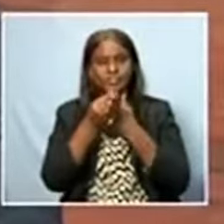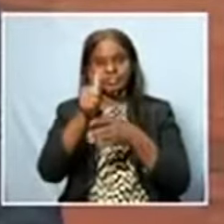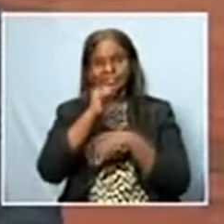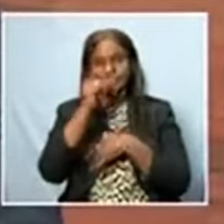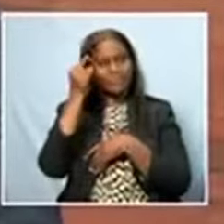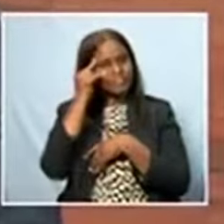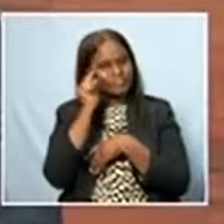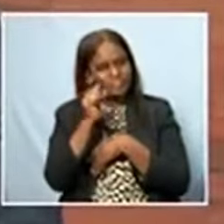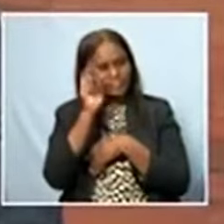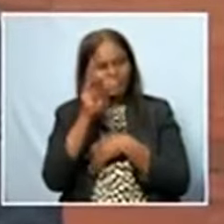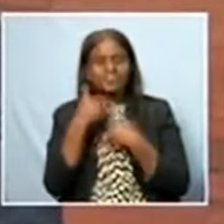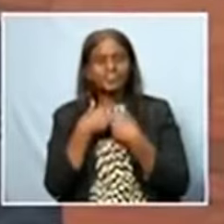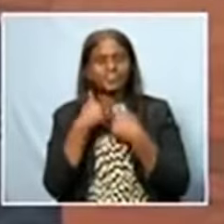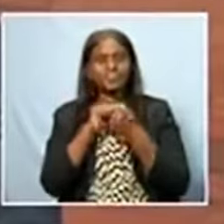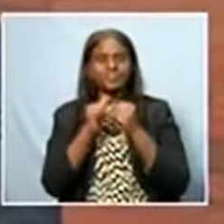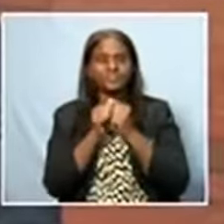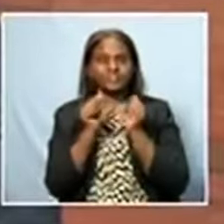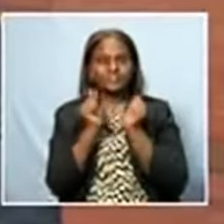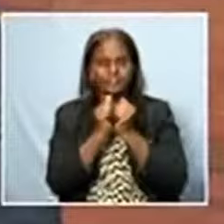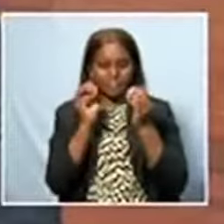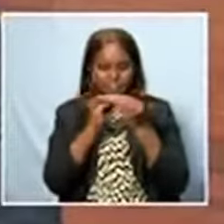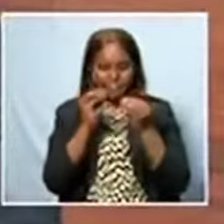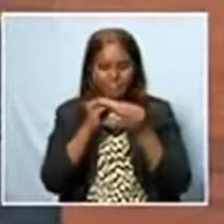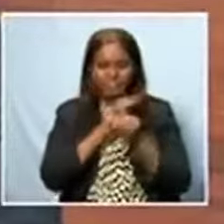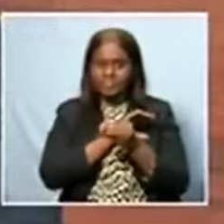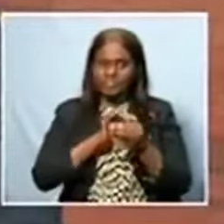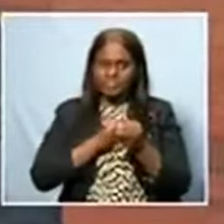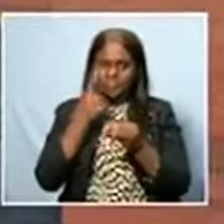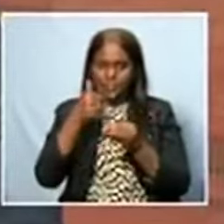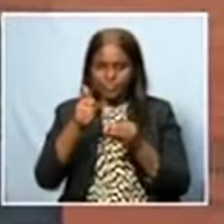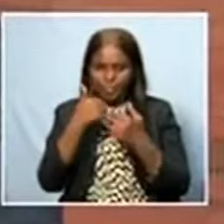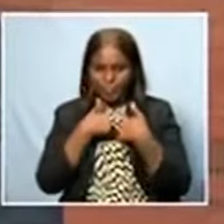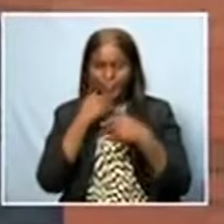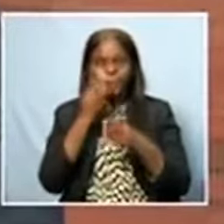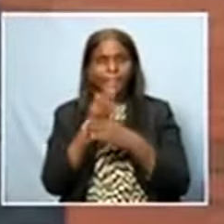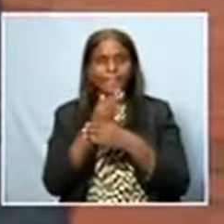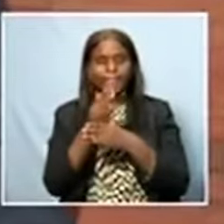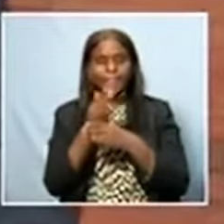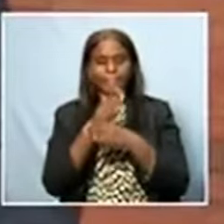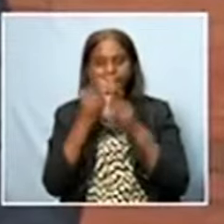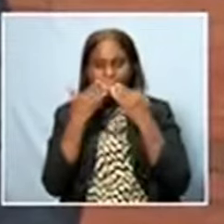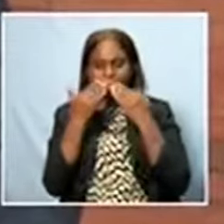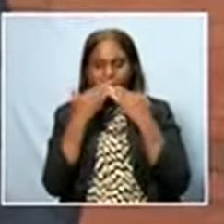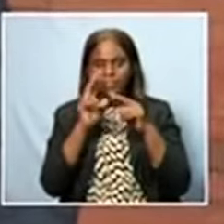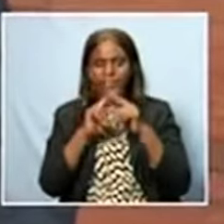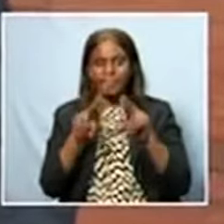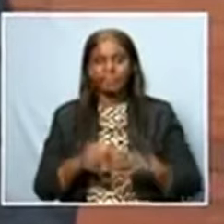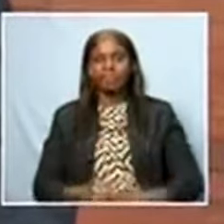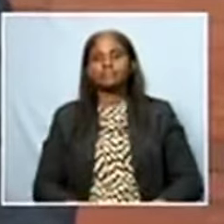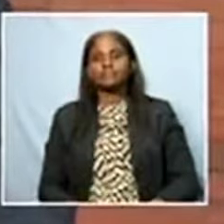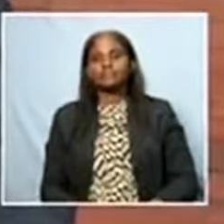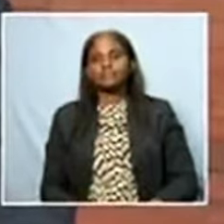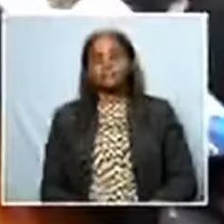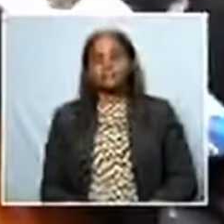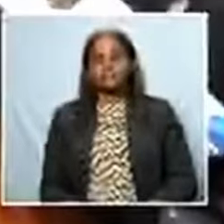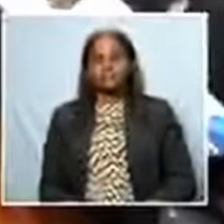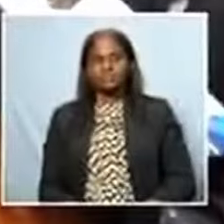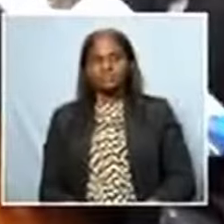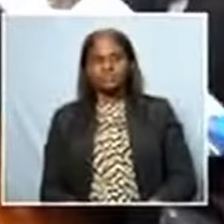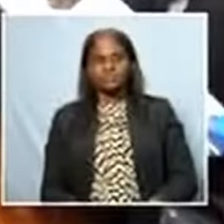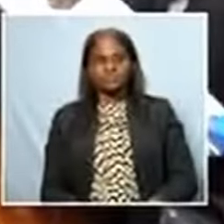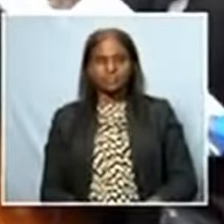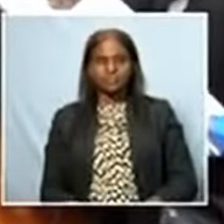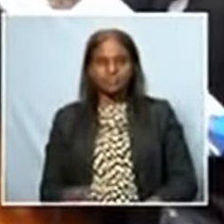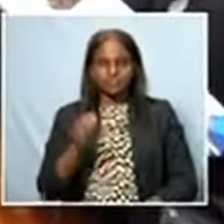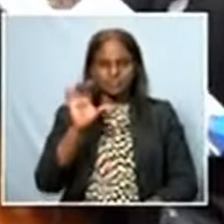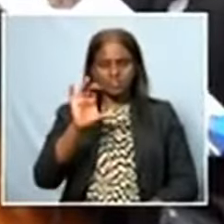this is going to affect a lot of companies who are doing that? Thank you, Chair. Thank you. CG, you